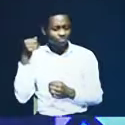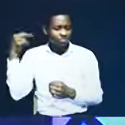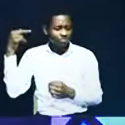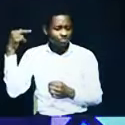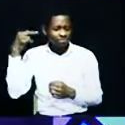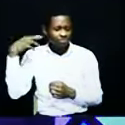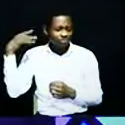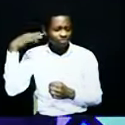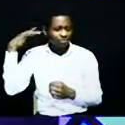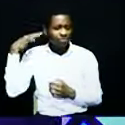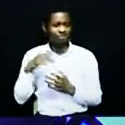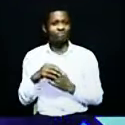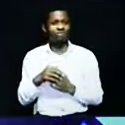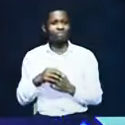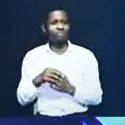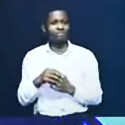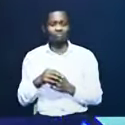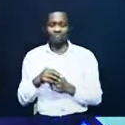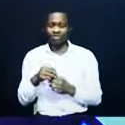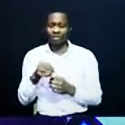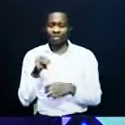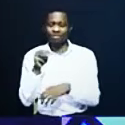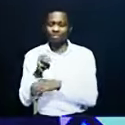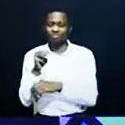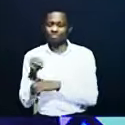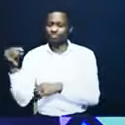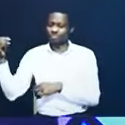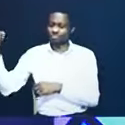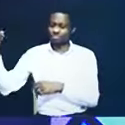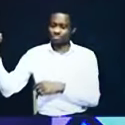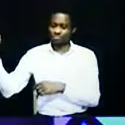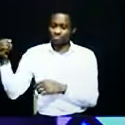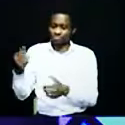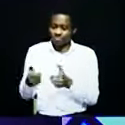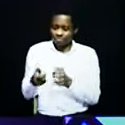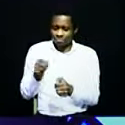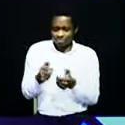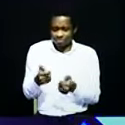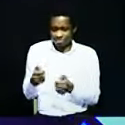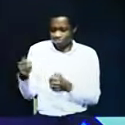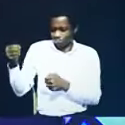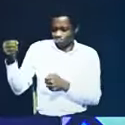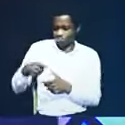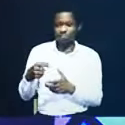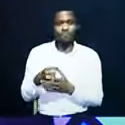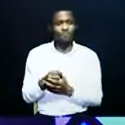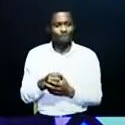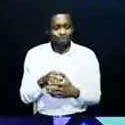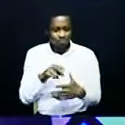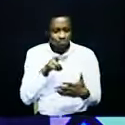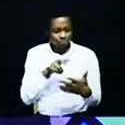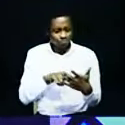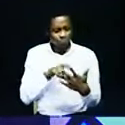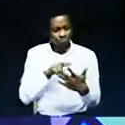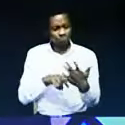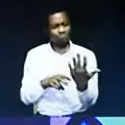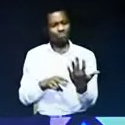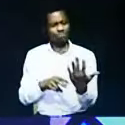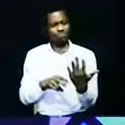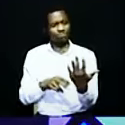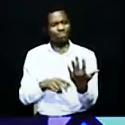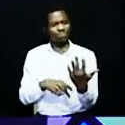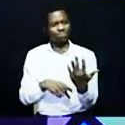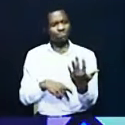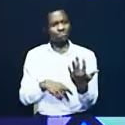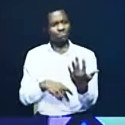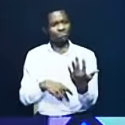so kring. Text message will come on my phone. Asama yetin tim beba mi telephone so. I'll read the text message. Me kind the yetin tim